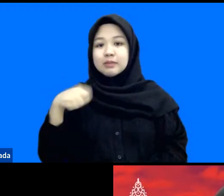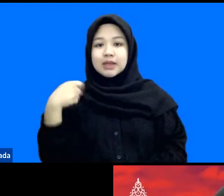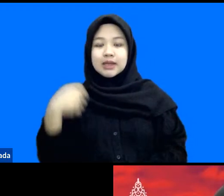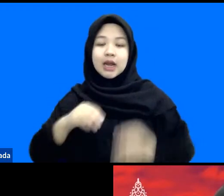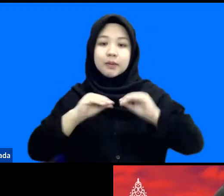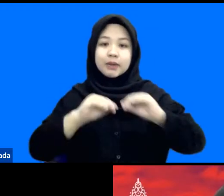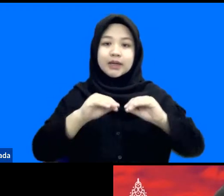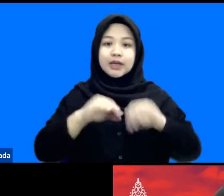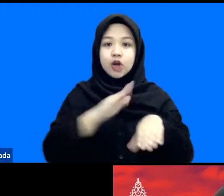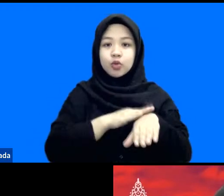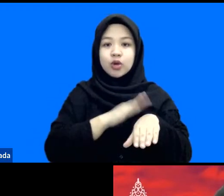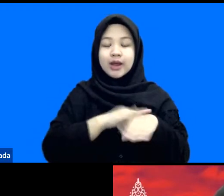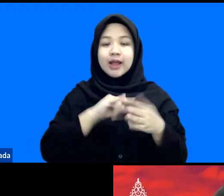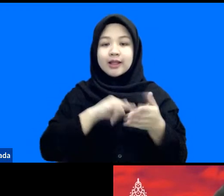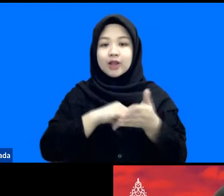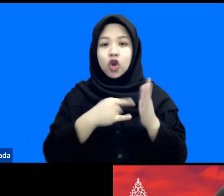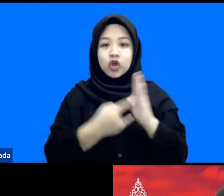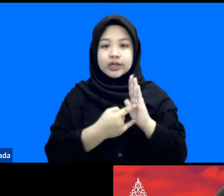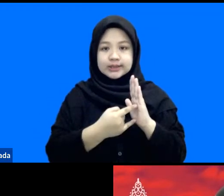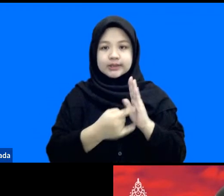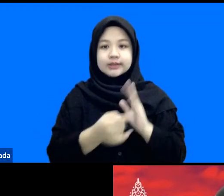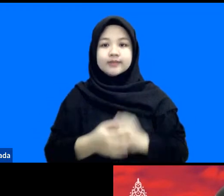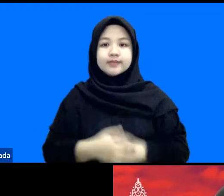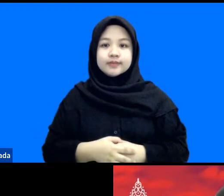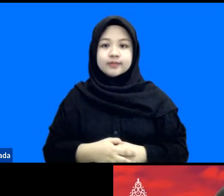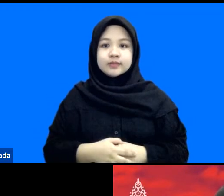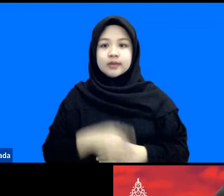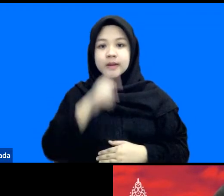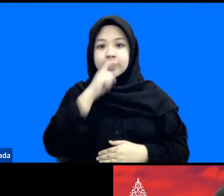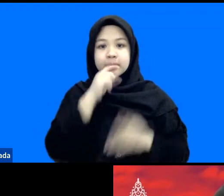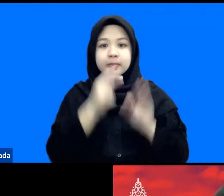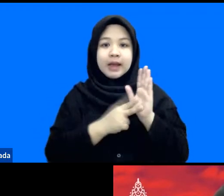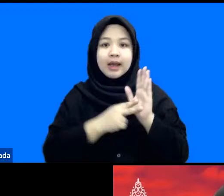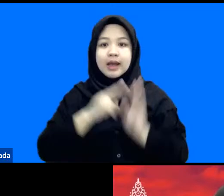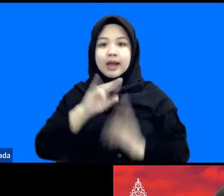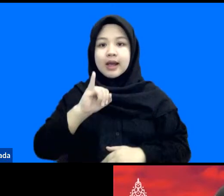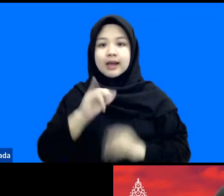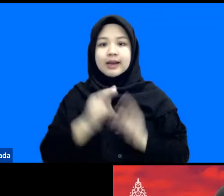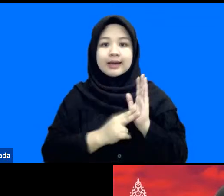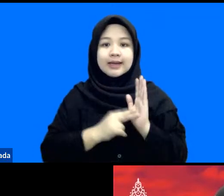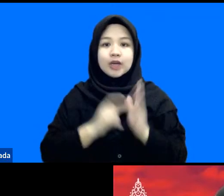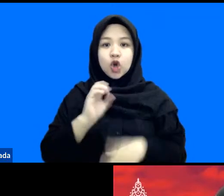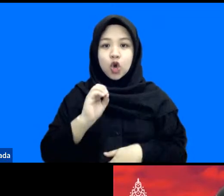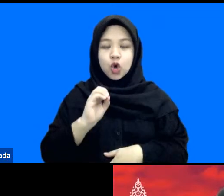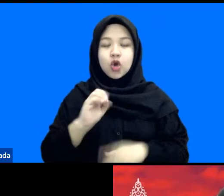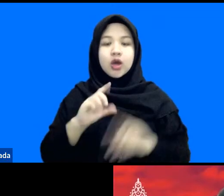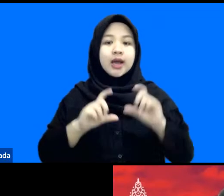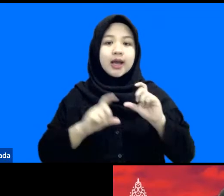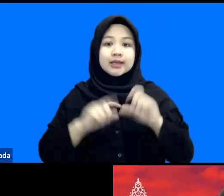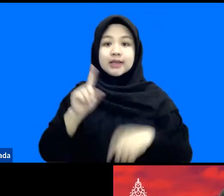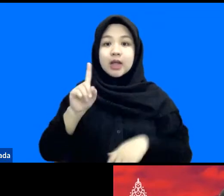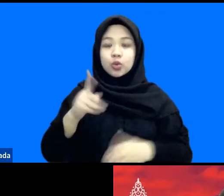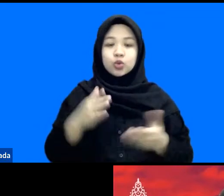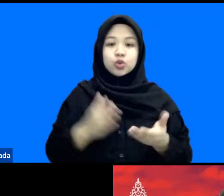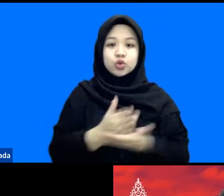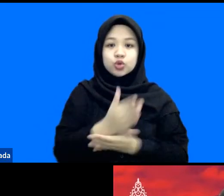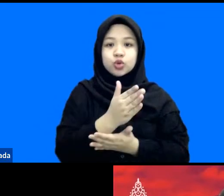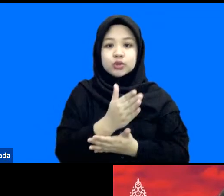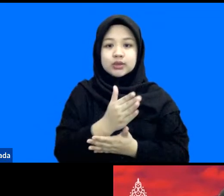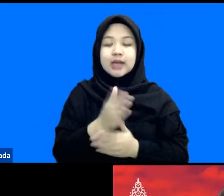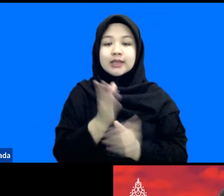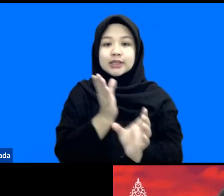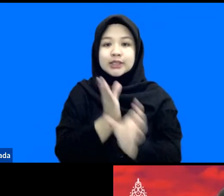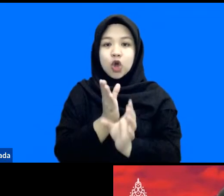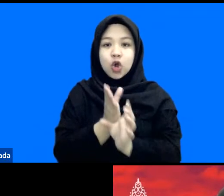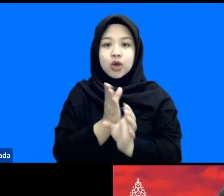Technology of Indonesia. Pak Nino completed his undergraduate degree majoring in psychology at Gajah Mada University with scholarship